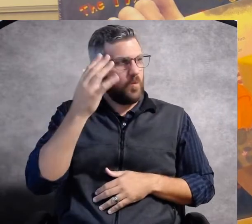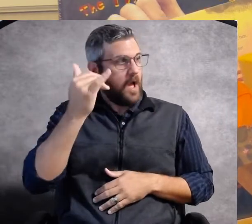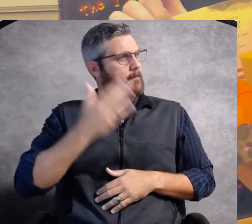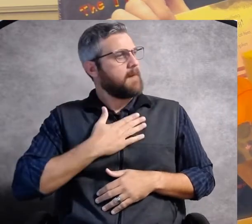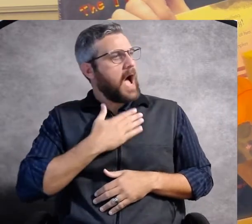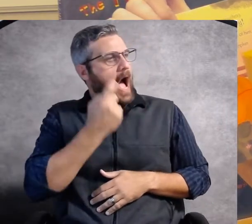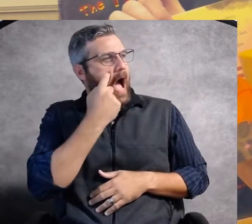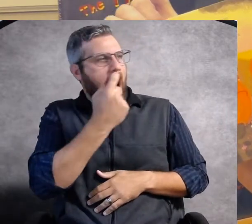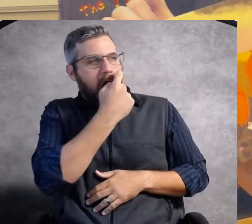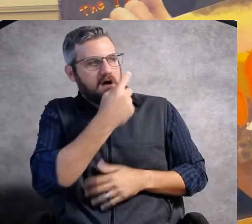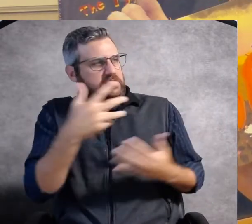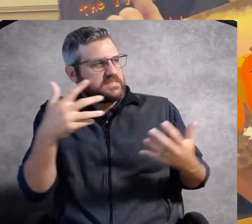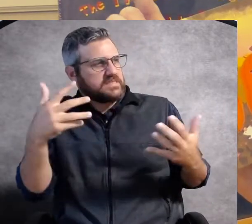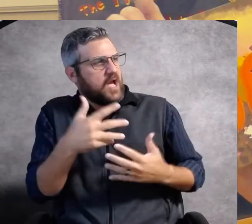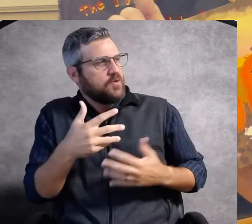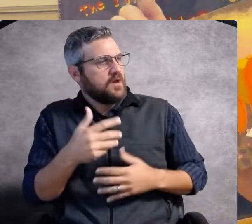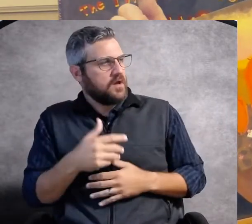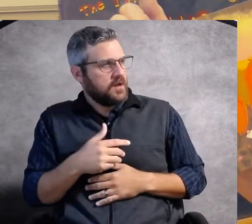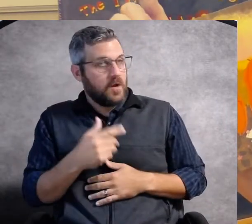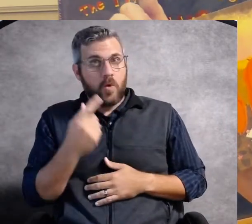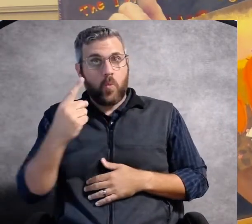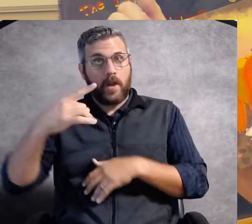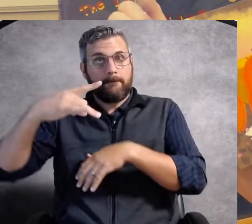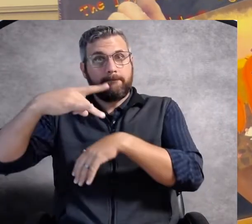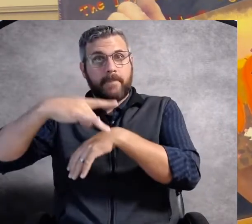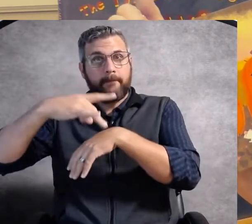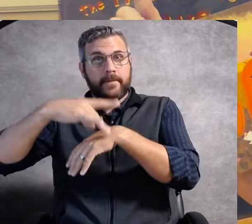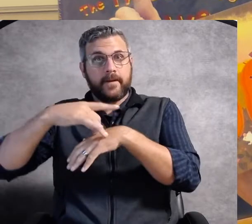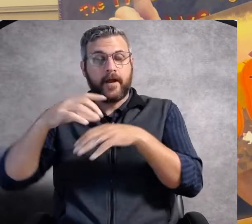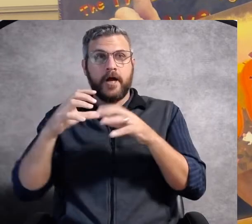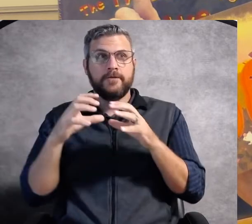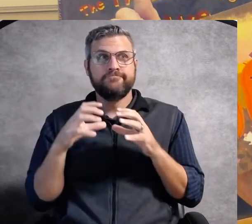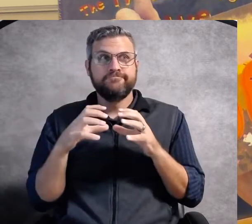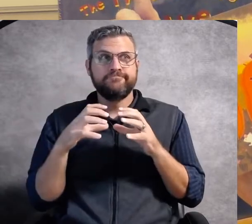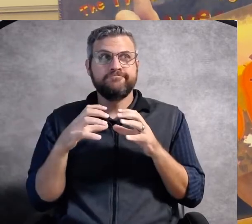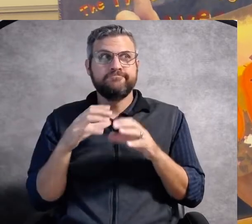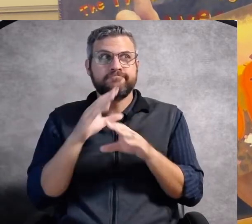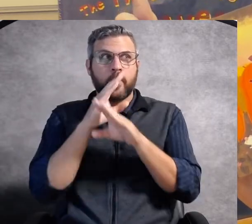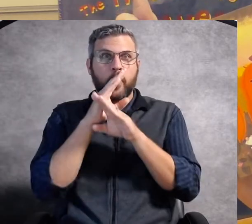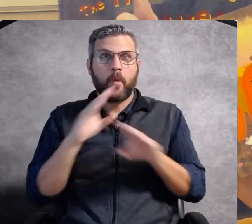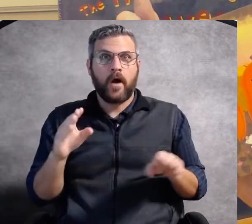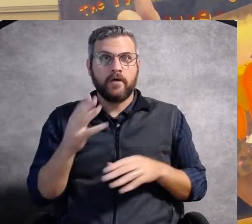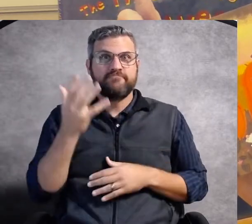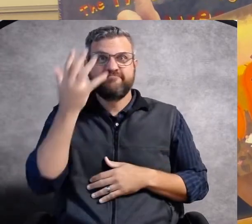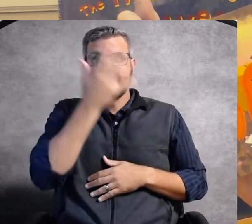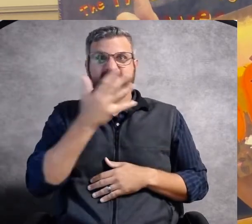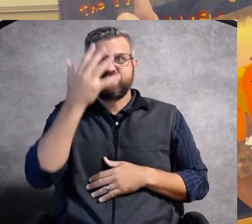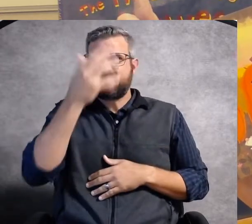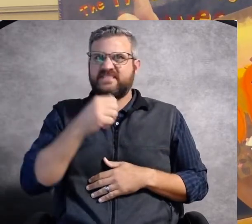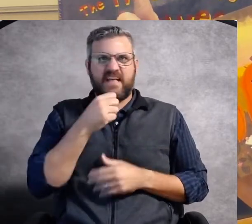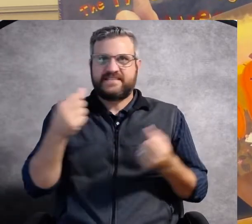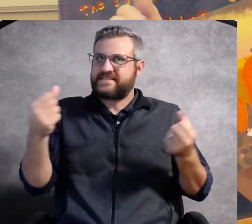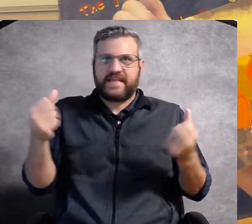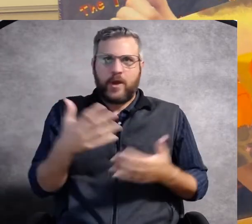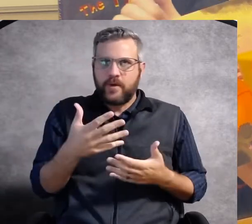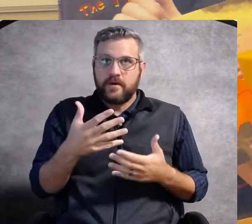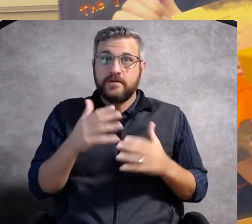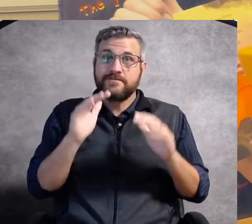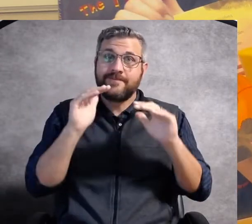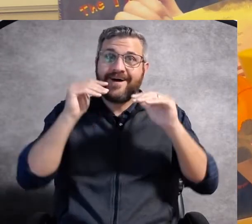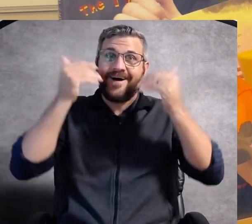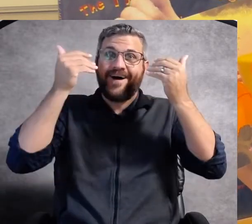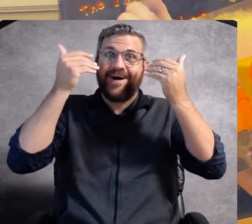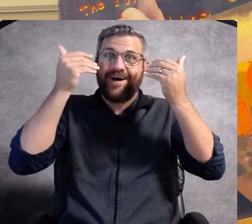because my eyes are scared. One pumpkin didn't say anything. He wasn't scary. He